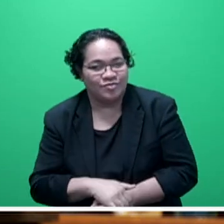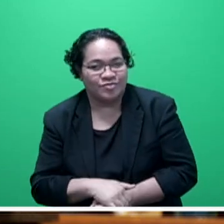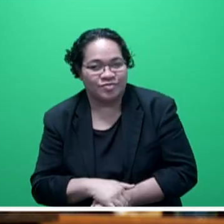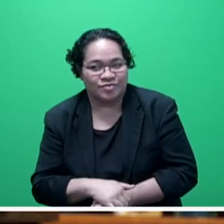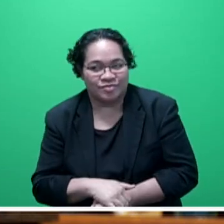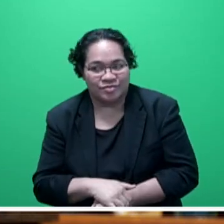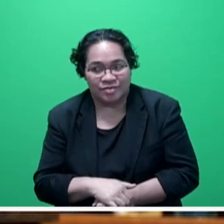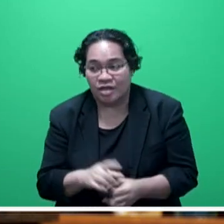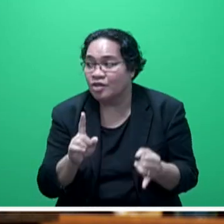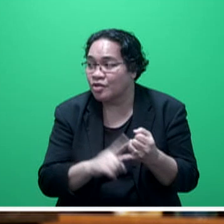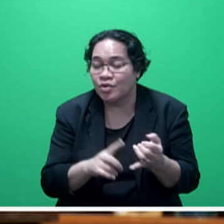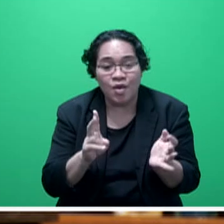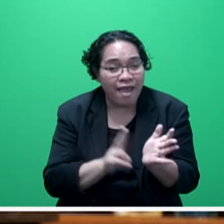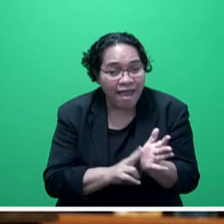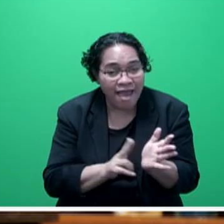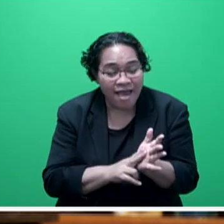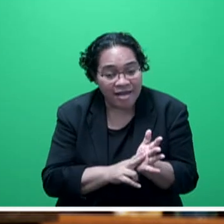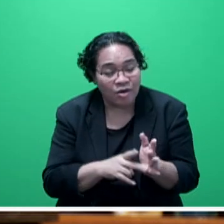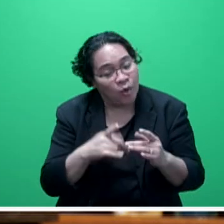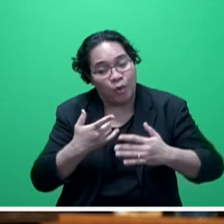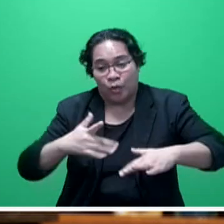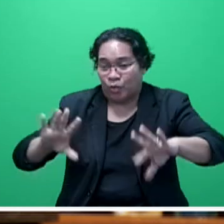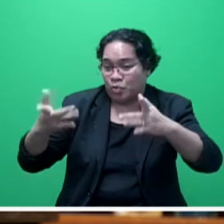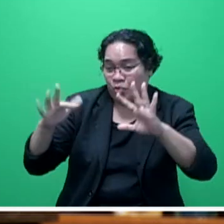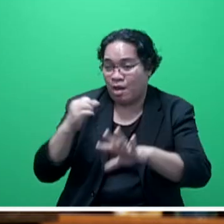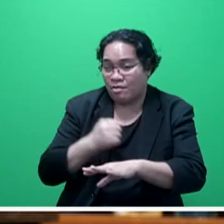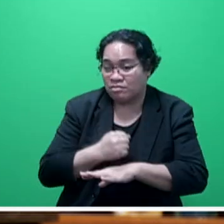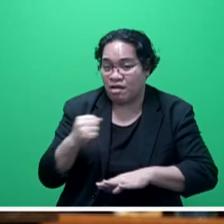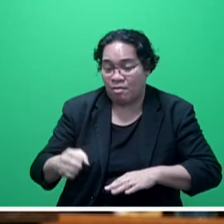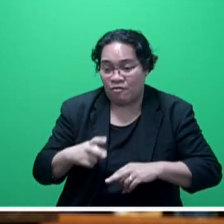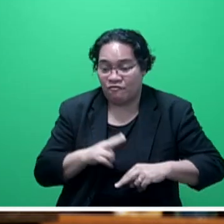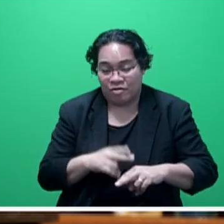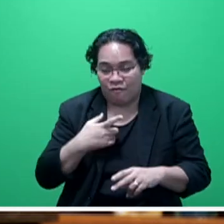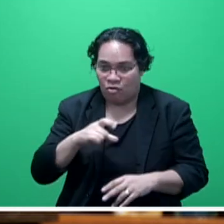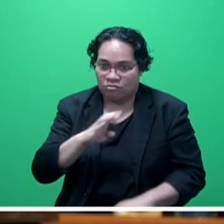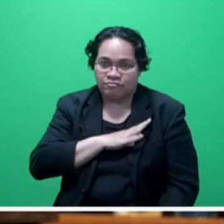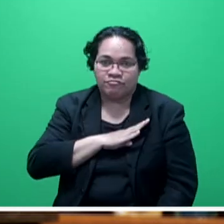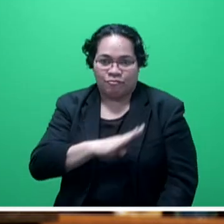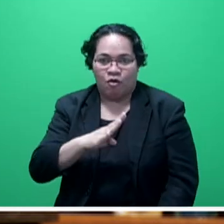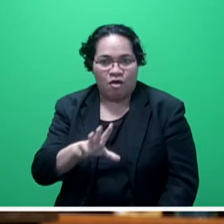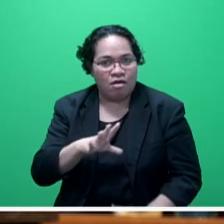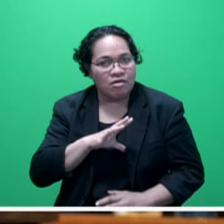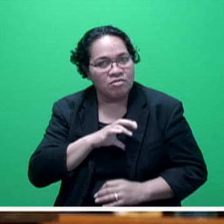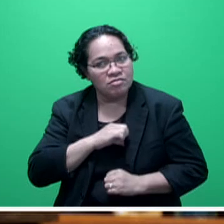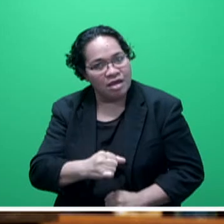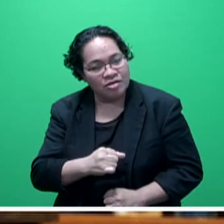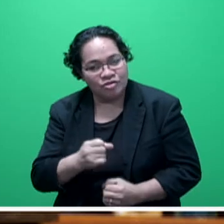The United Nations has also commended the Fijian government for this bold and courageous budget.